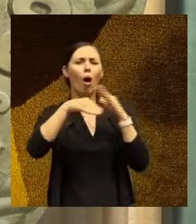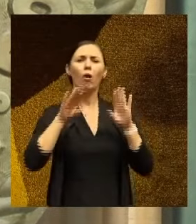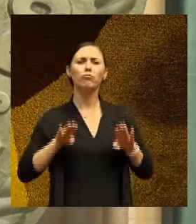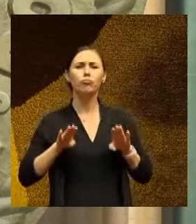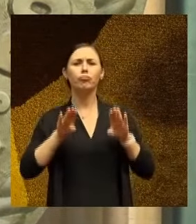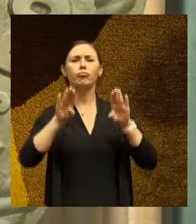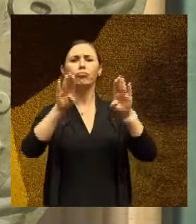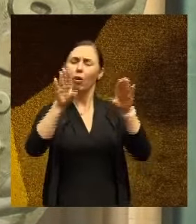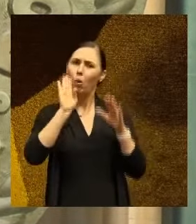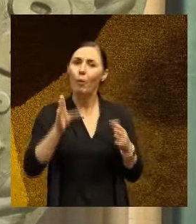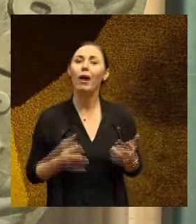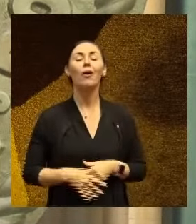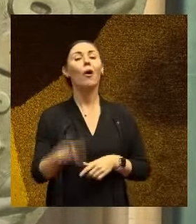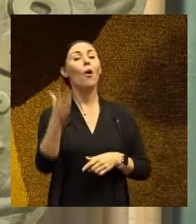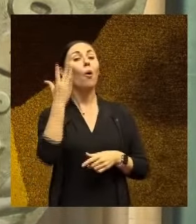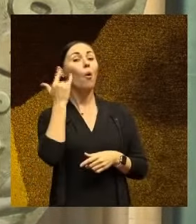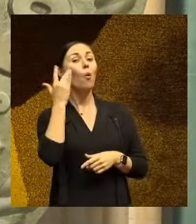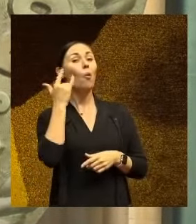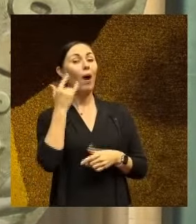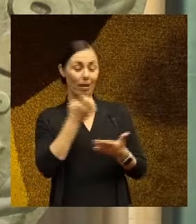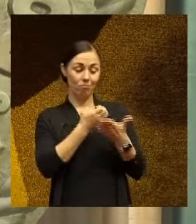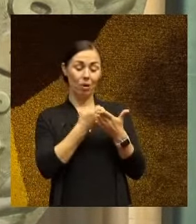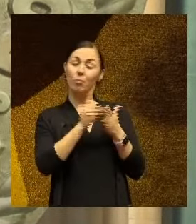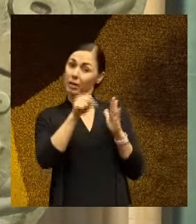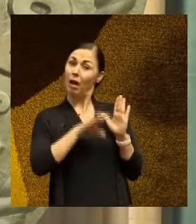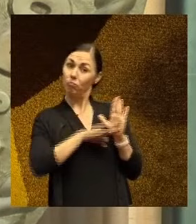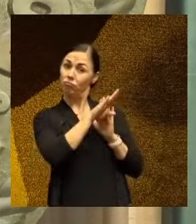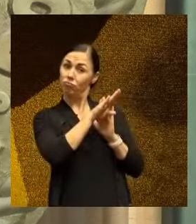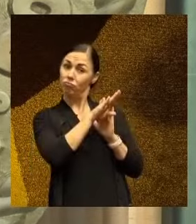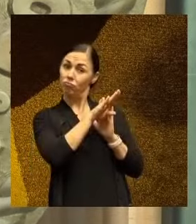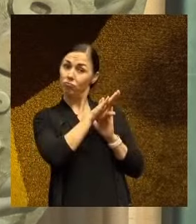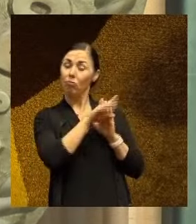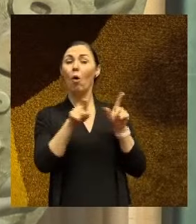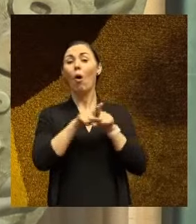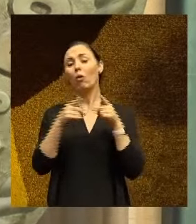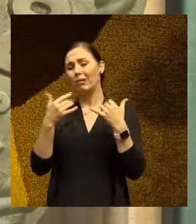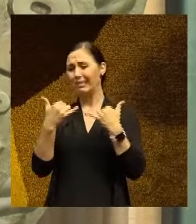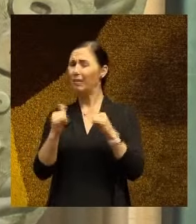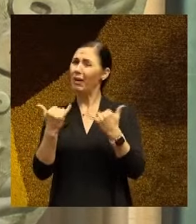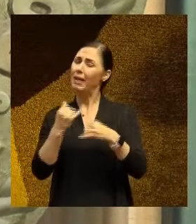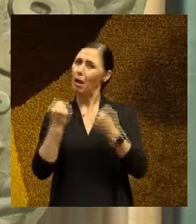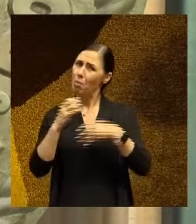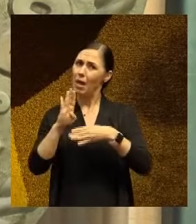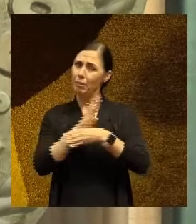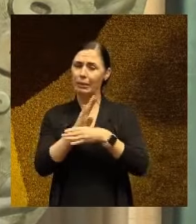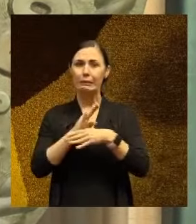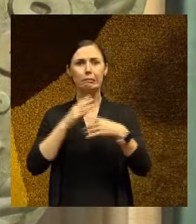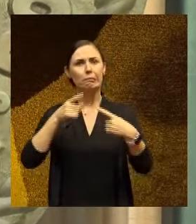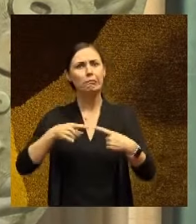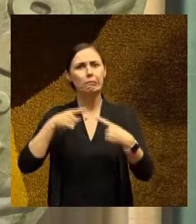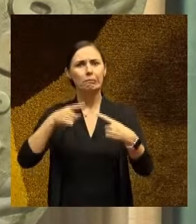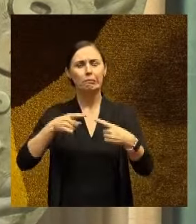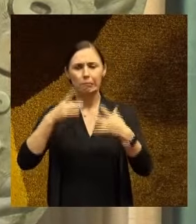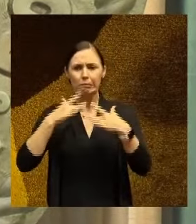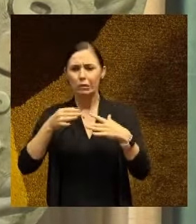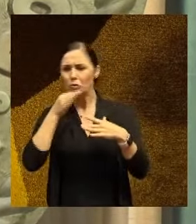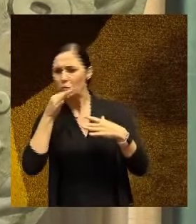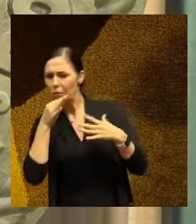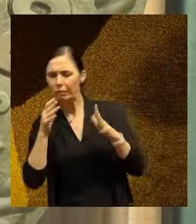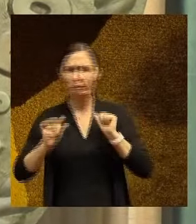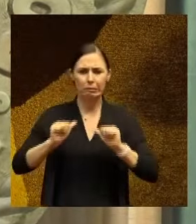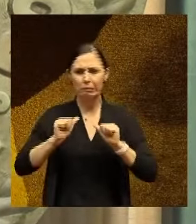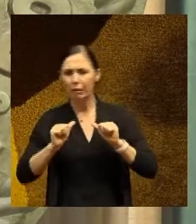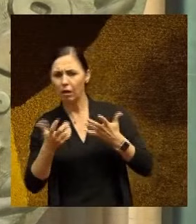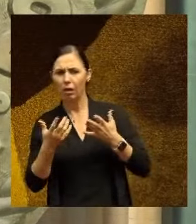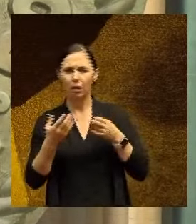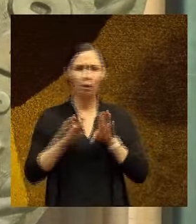the strengthening economy, there are still many businesses on the brink of failure and many families who are struggling to